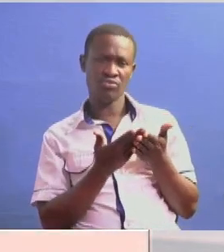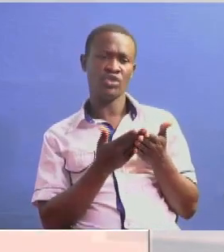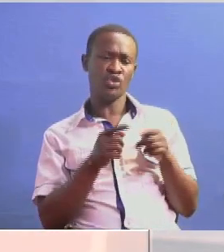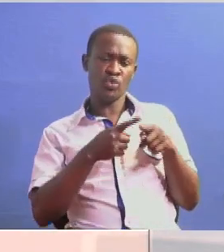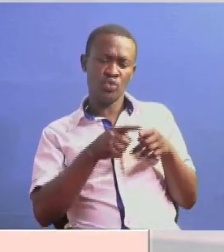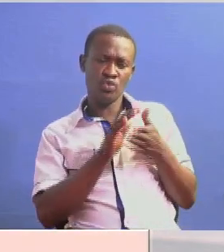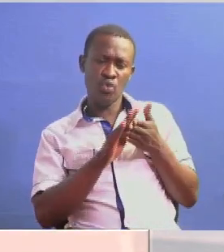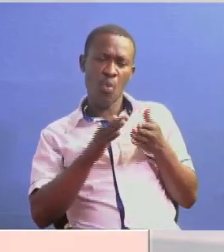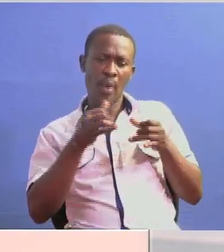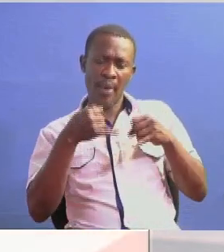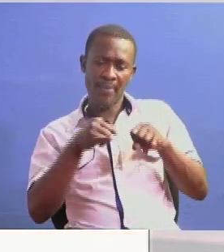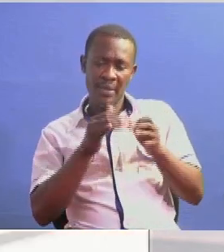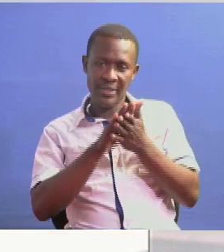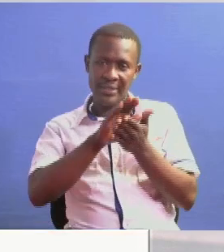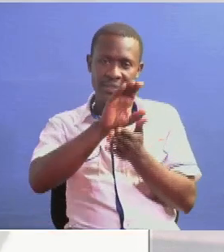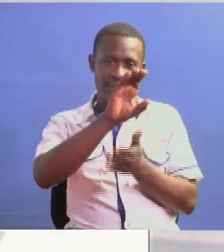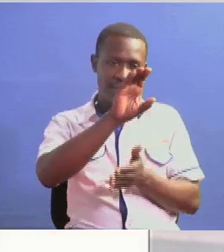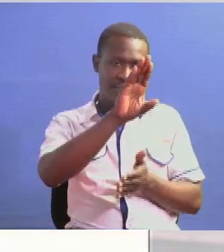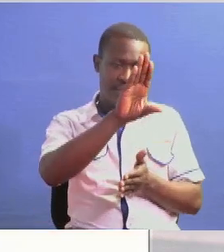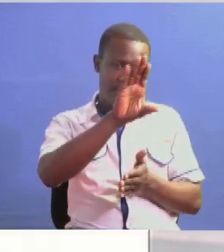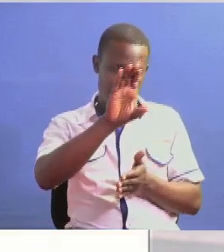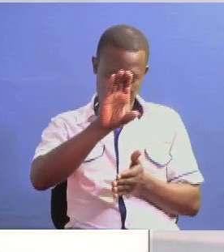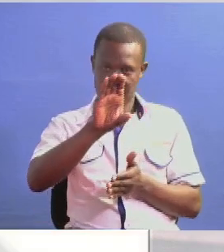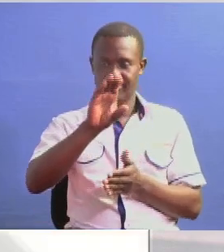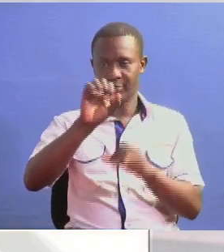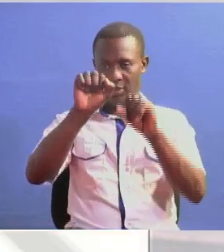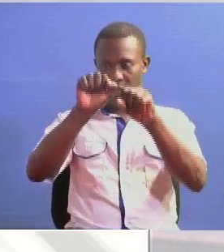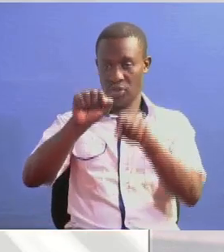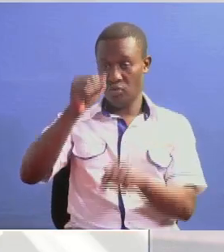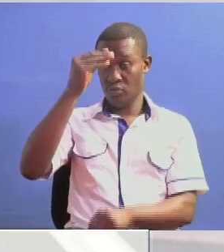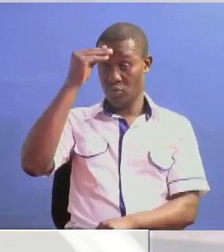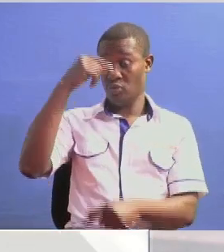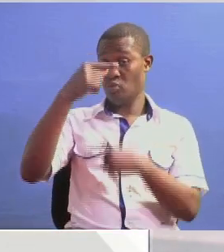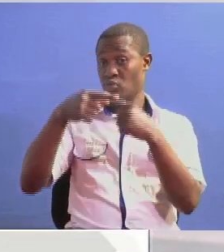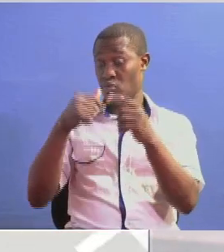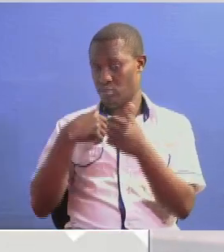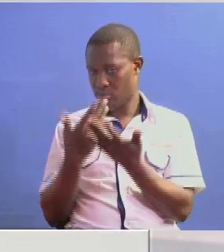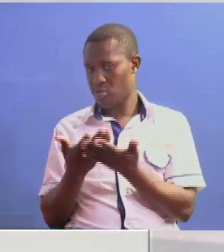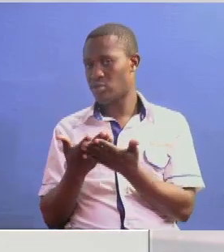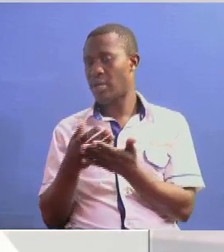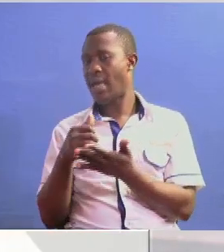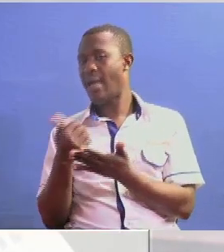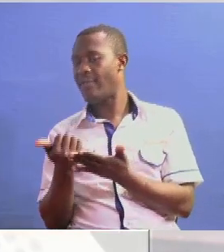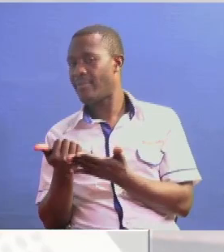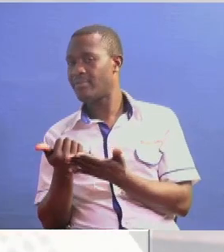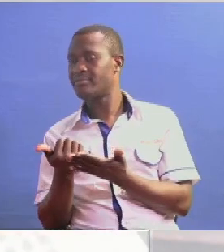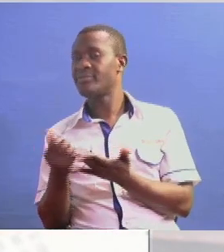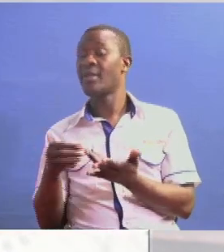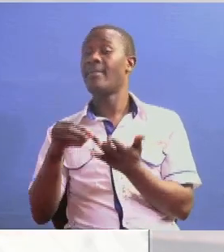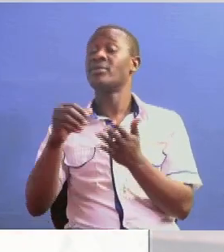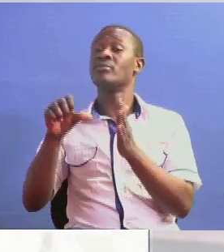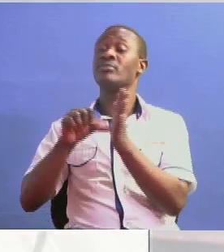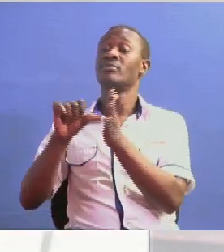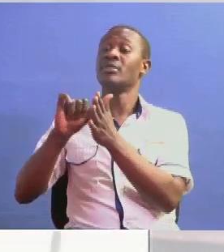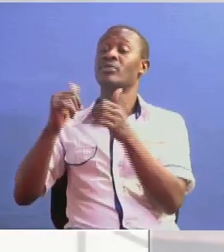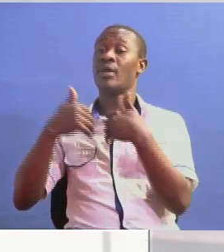this CBC system of education without actually taking into account some of these, the particular problem that